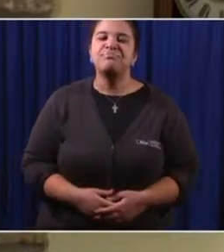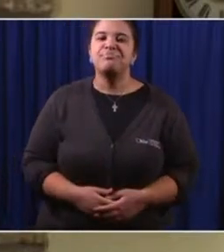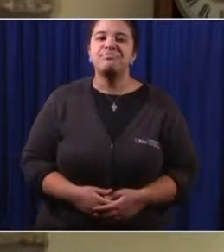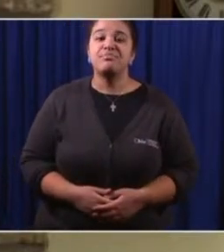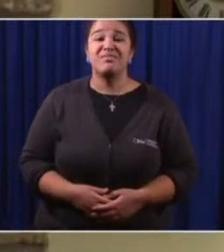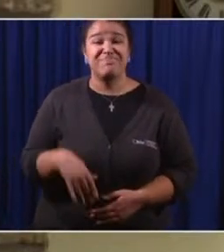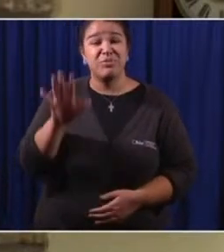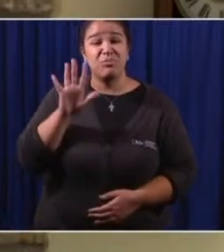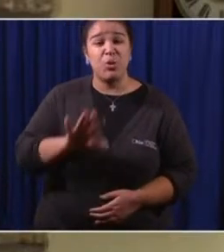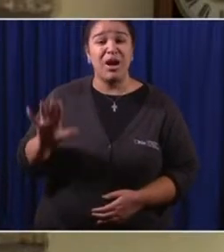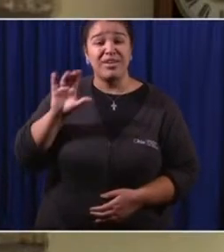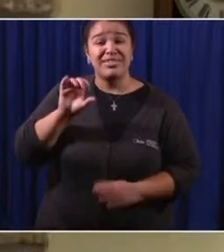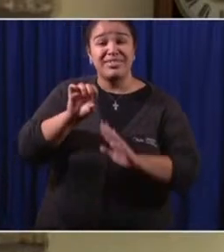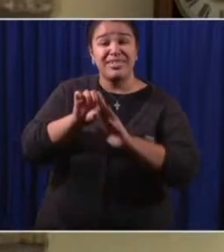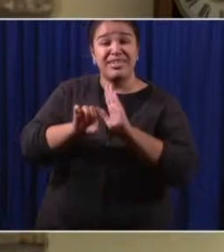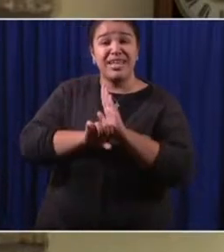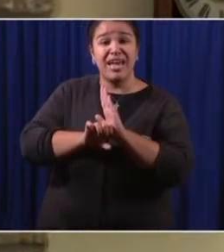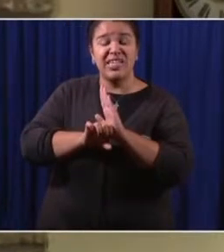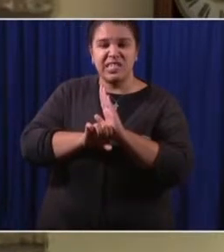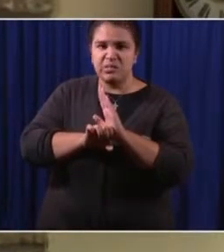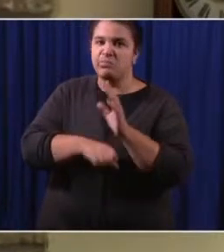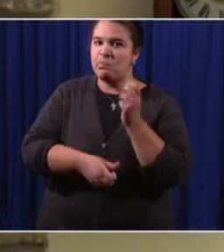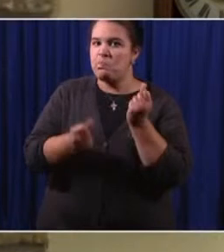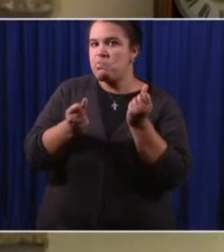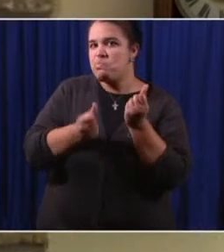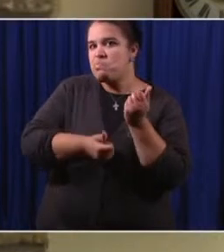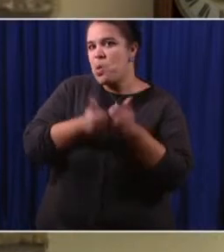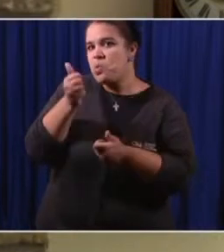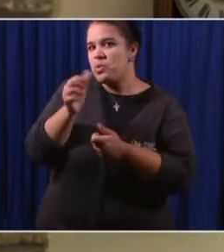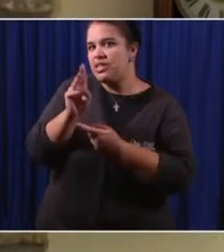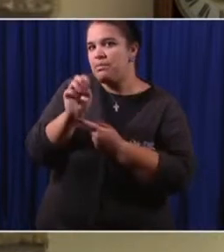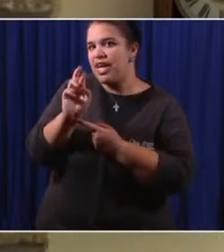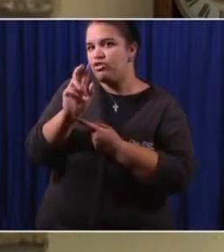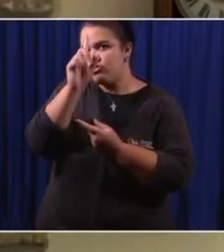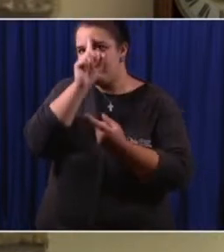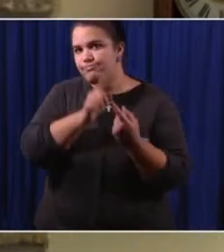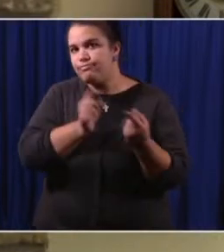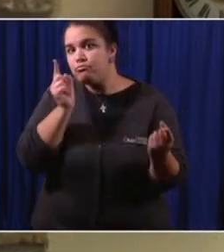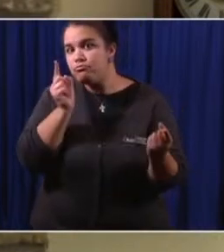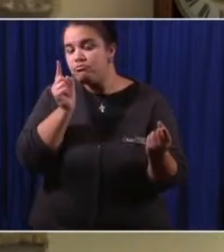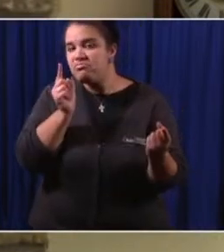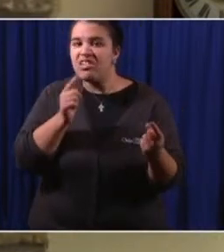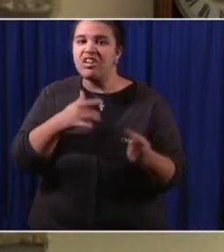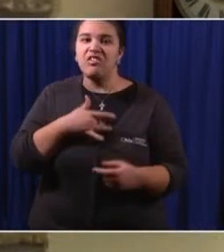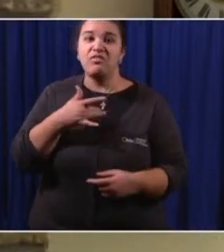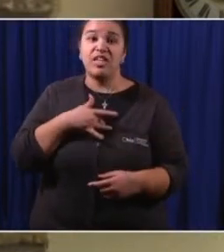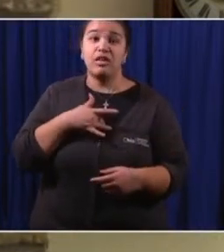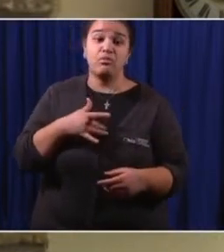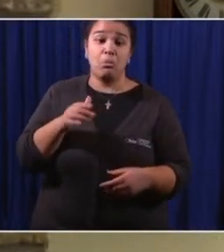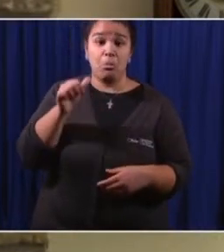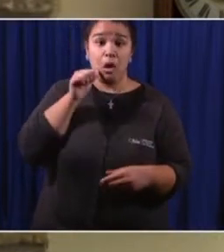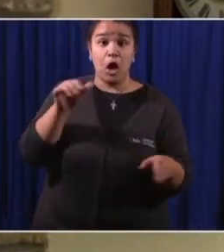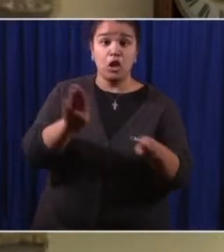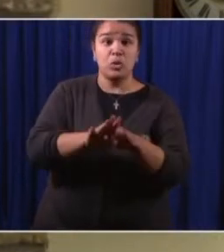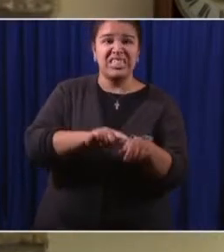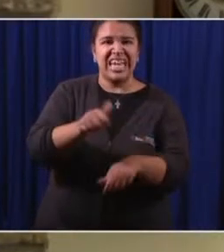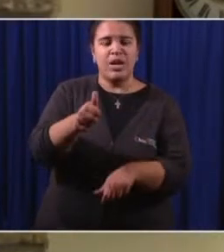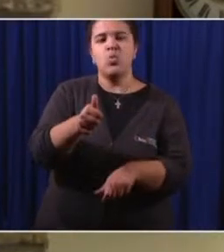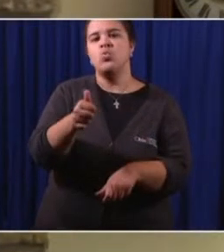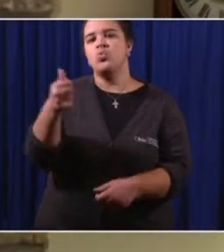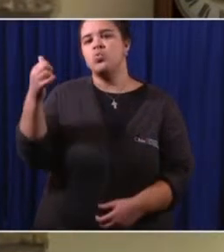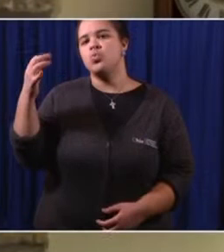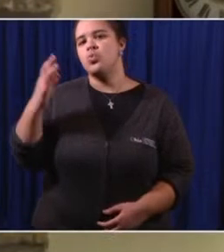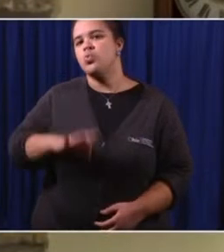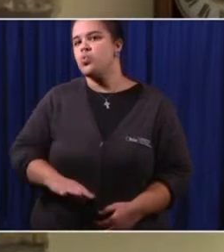far believe just the opposite. And they believe that the 10 o'clock has been very, very helpful. So